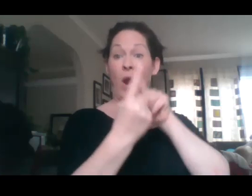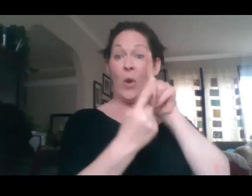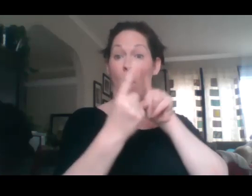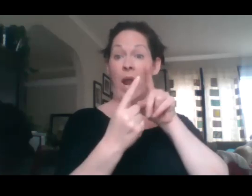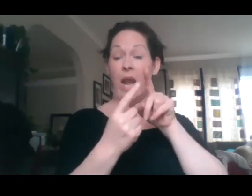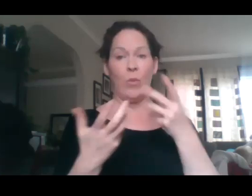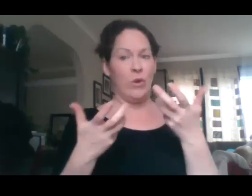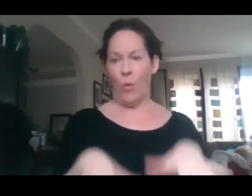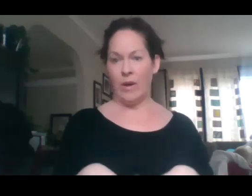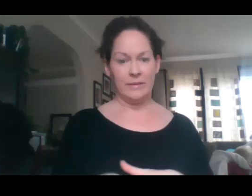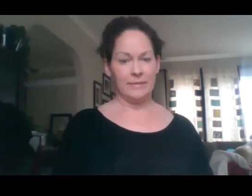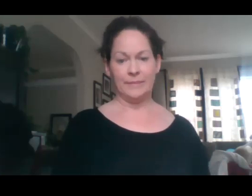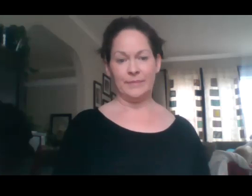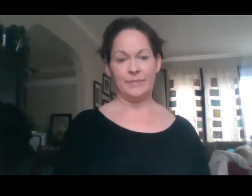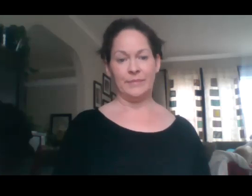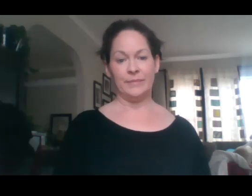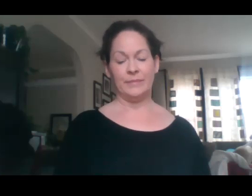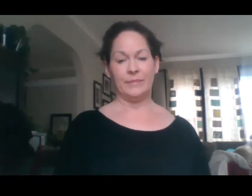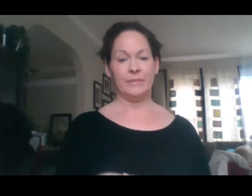scratch out this side here.